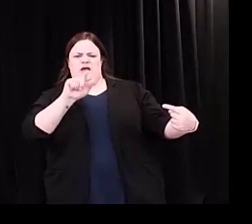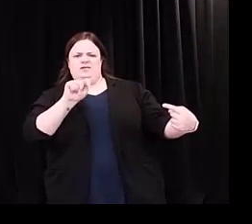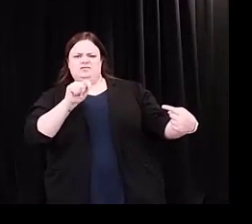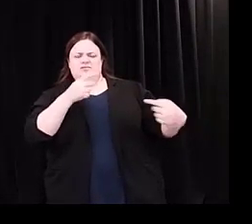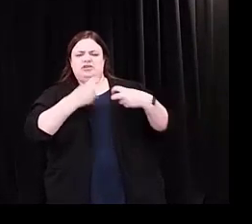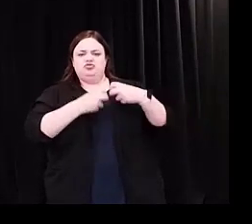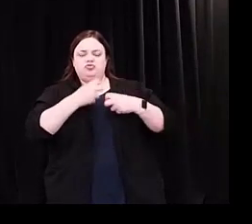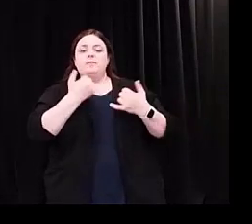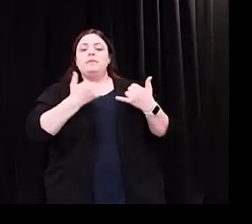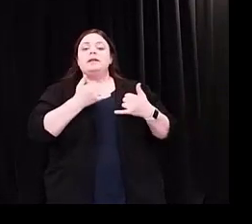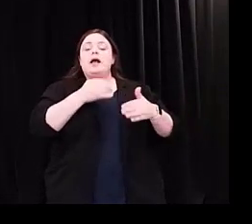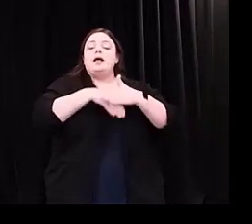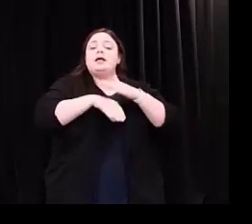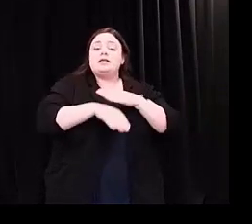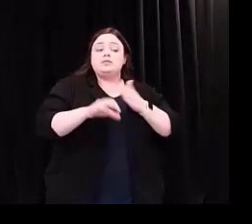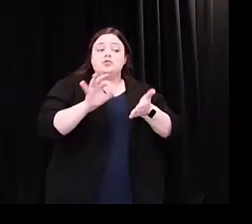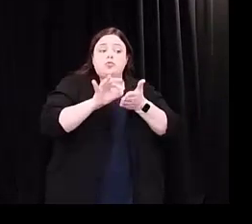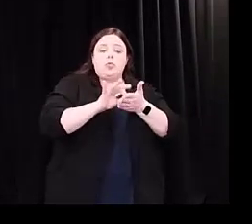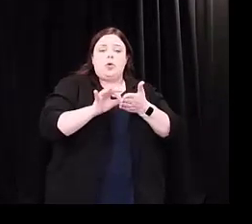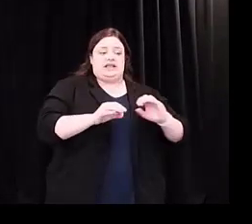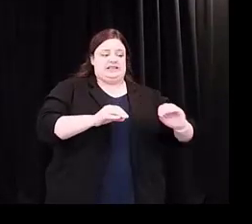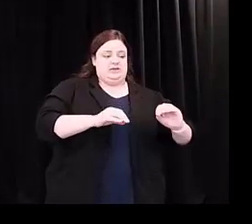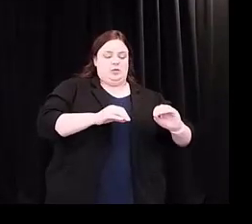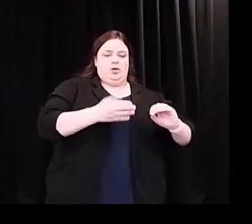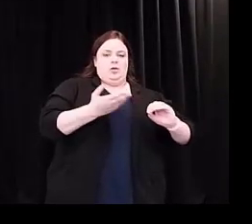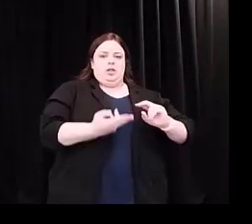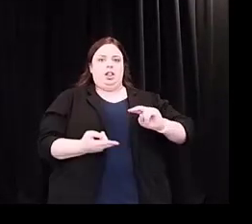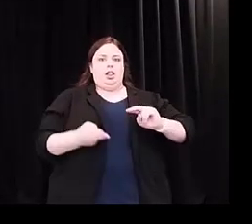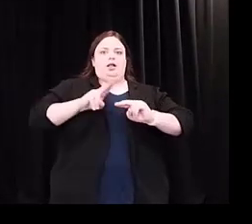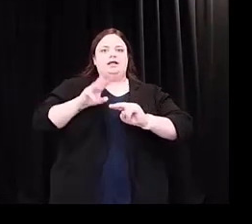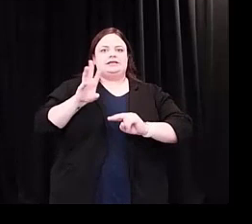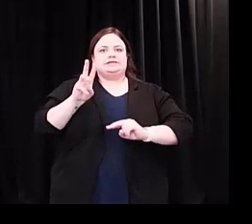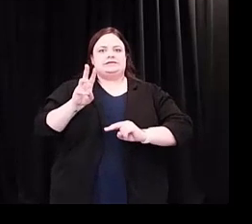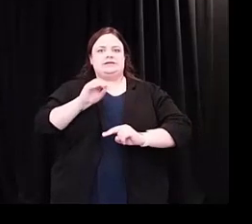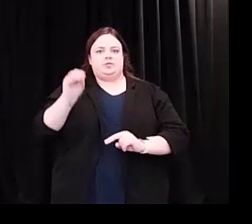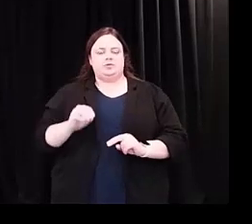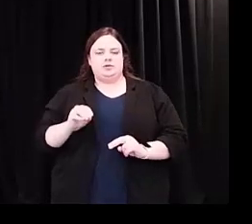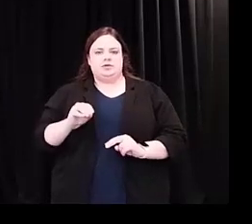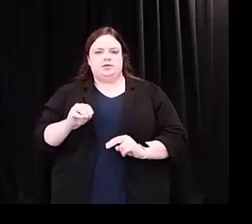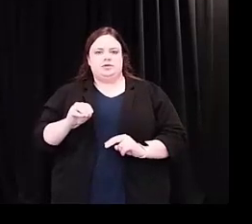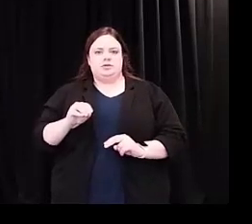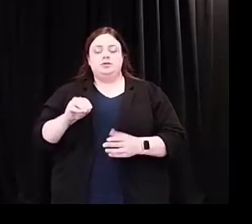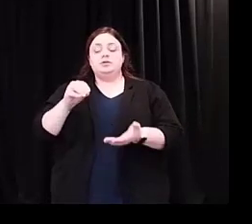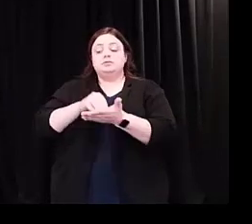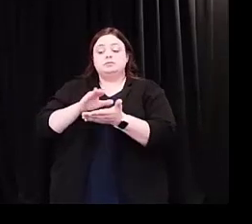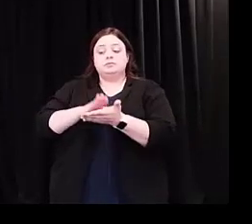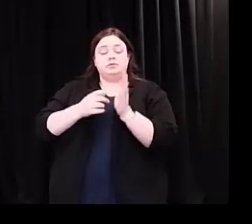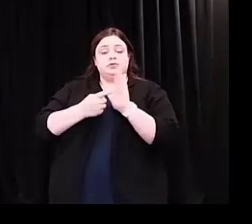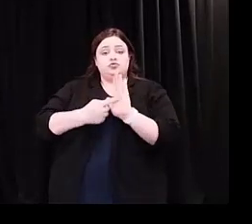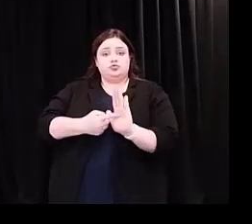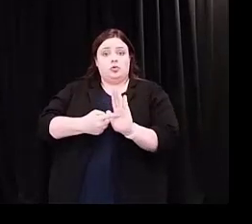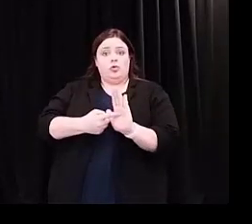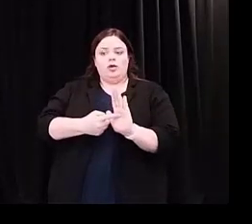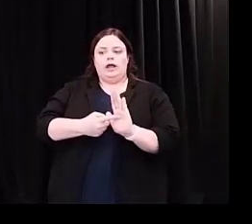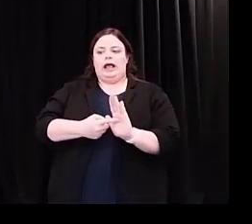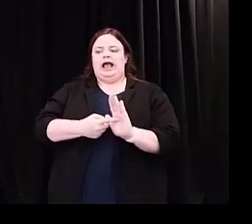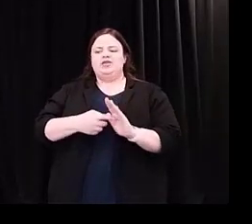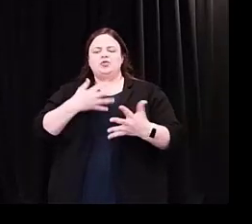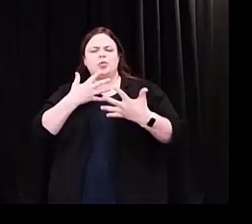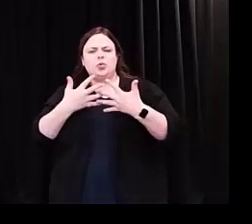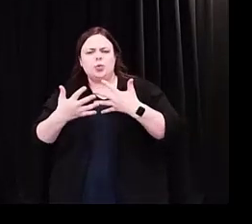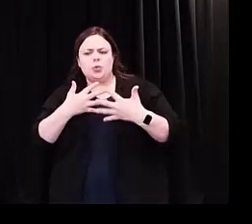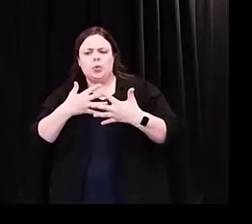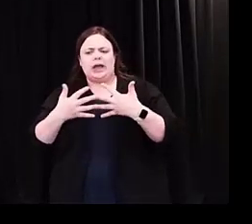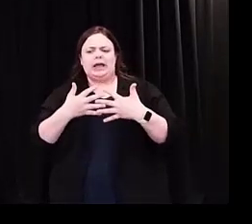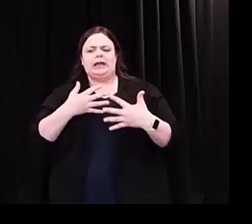from 0 to 16%. The document, as presented on this screen, has gray text over a